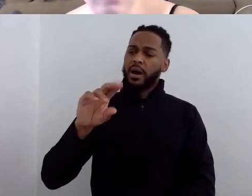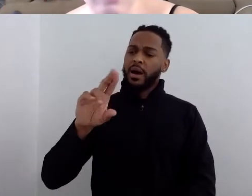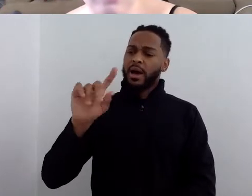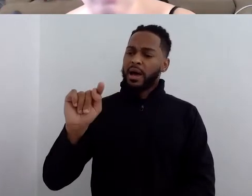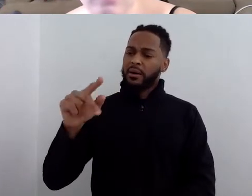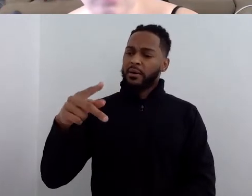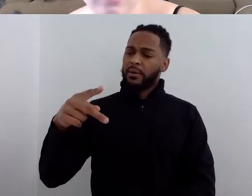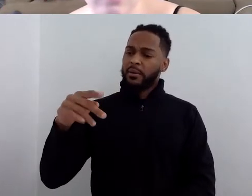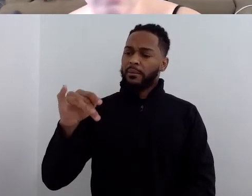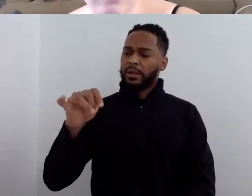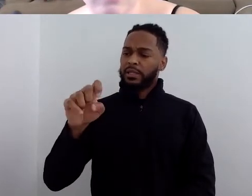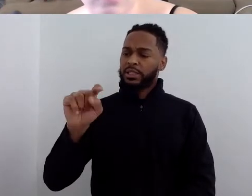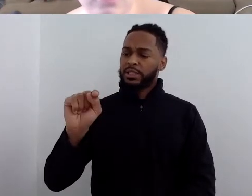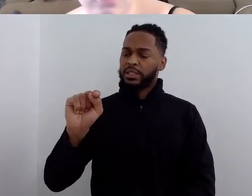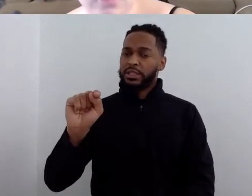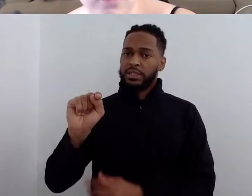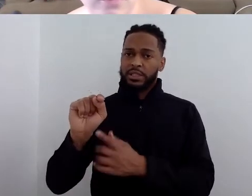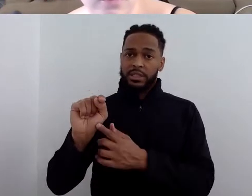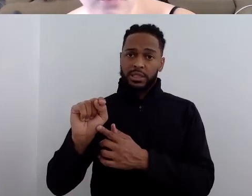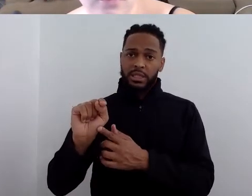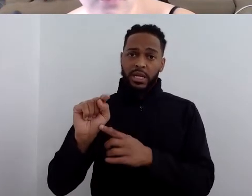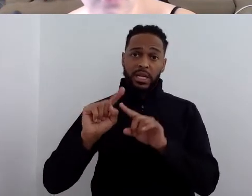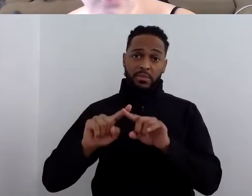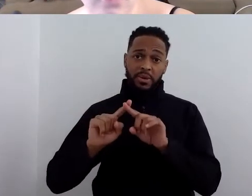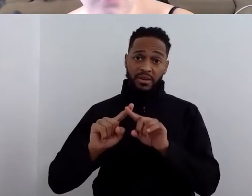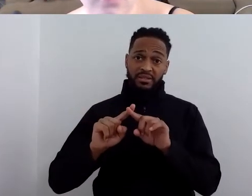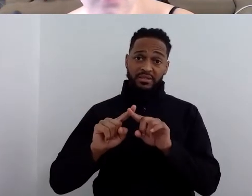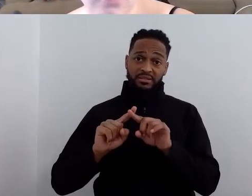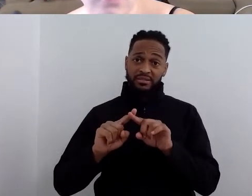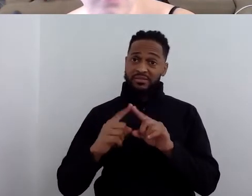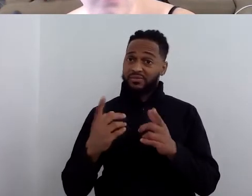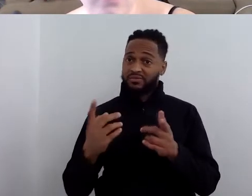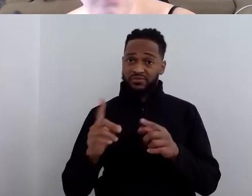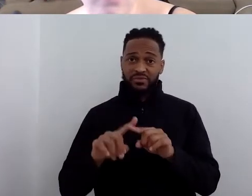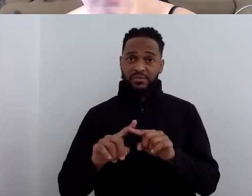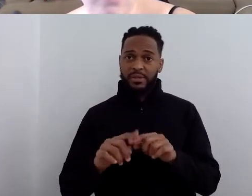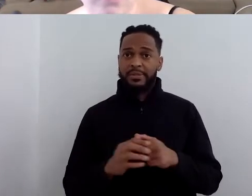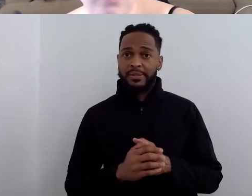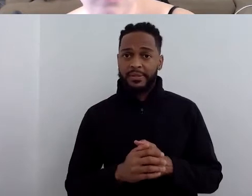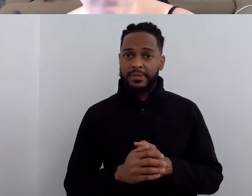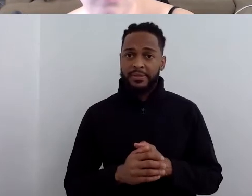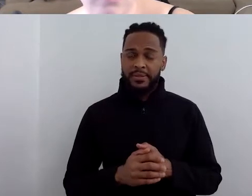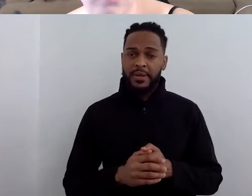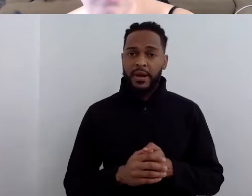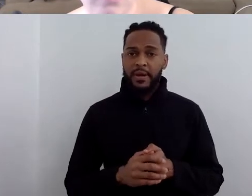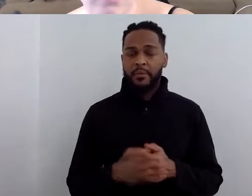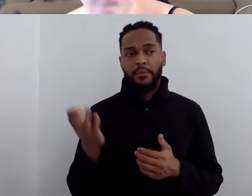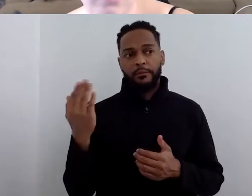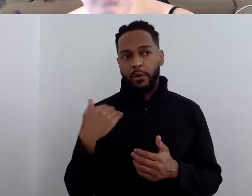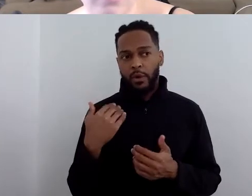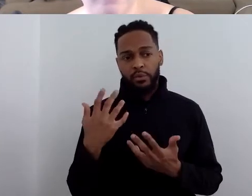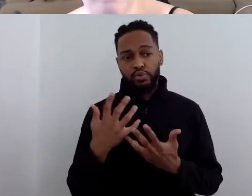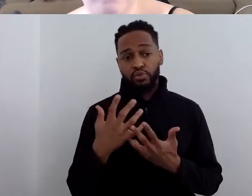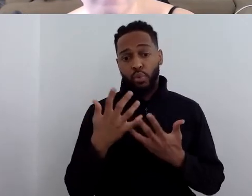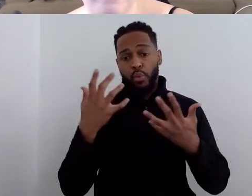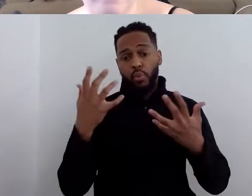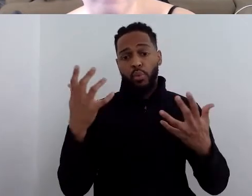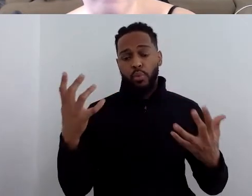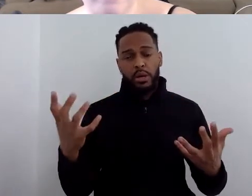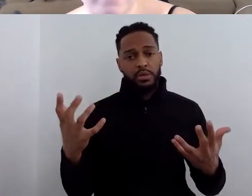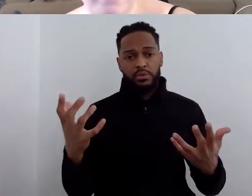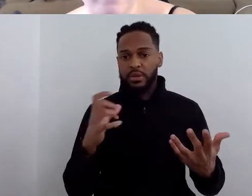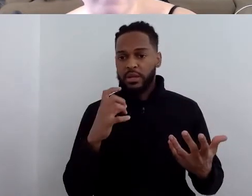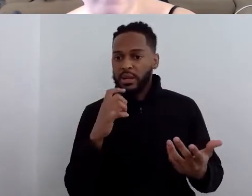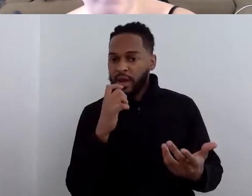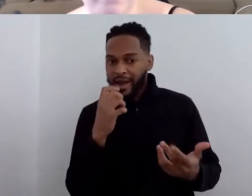At first, they were spreading the appointments out so much that we couldn't take that many people. But I think that we've gotten